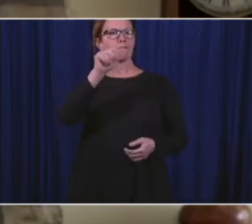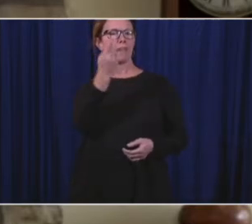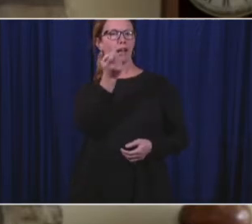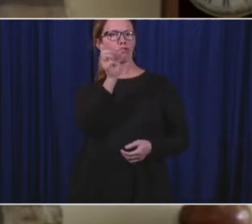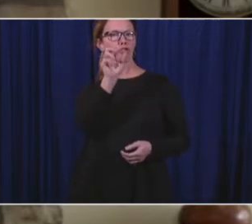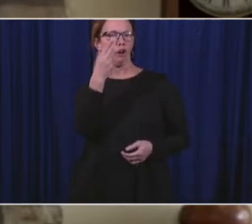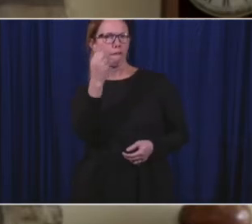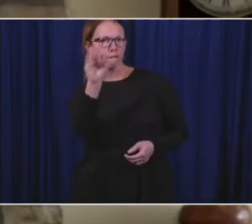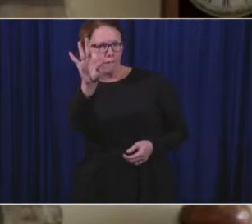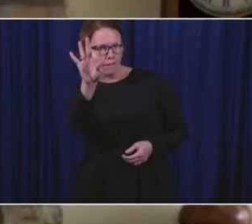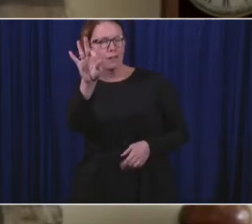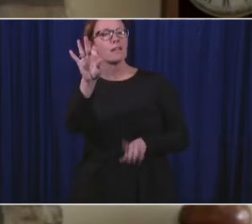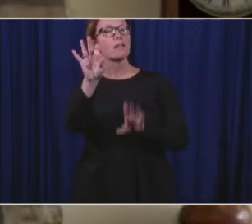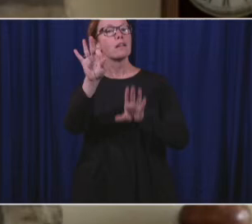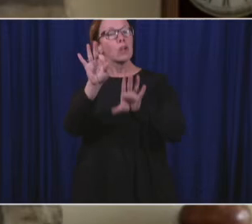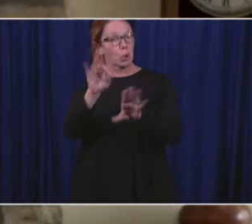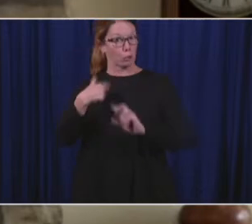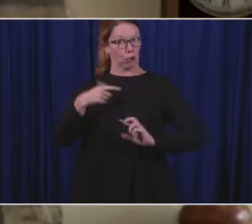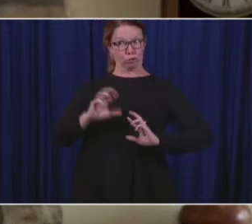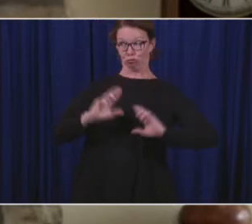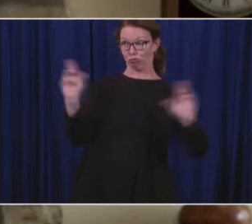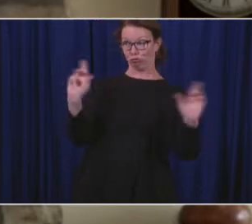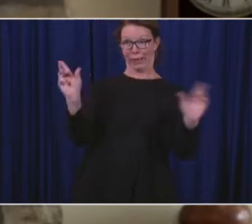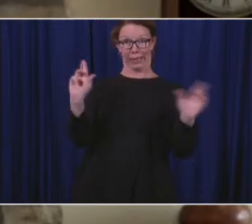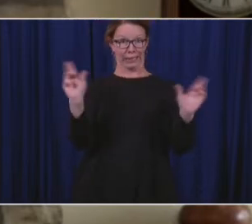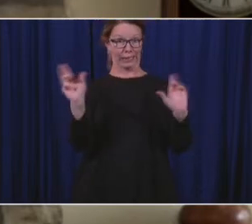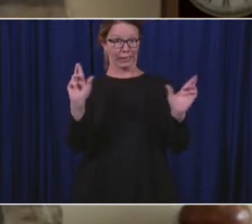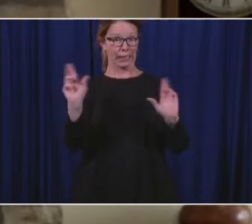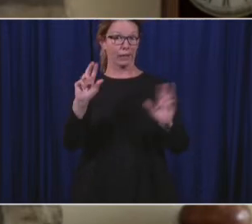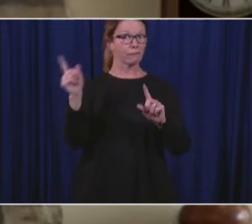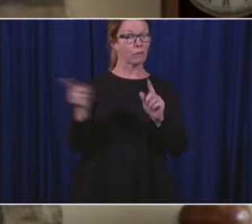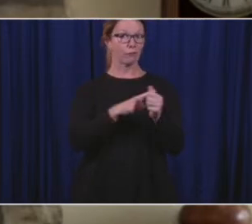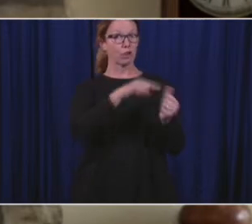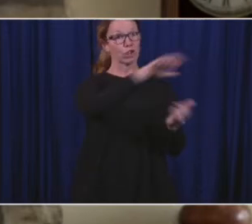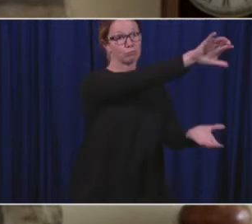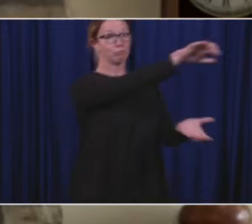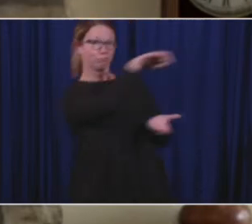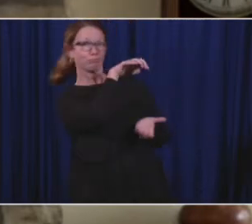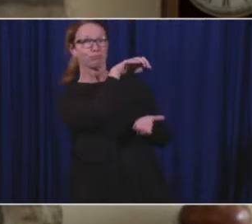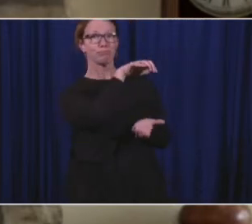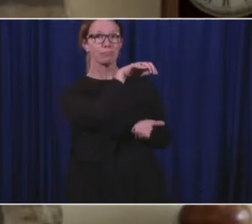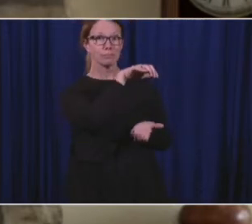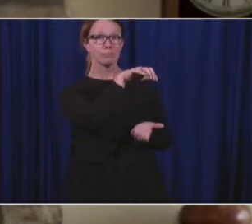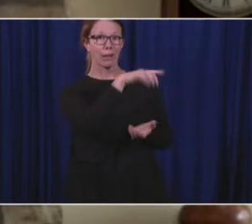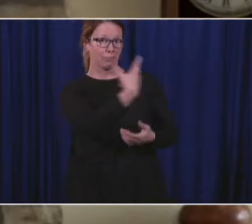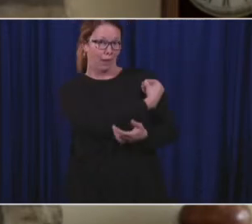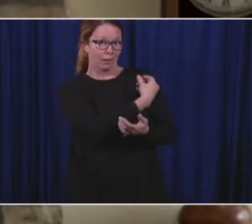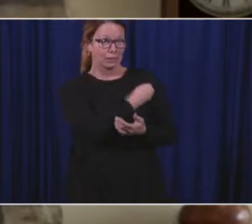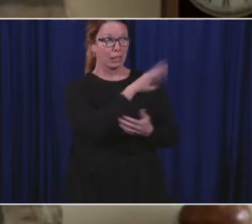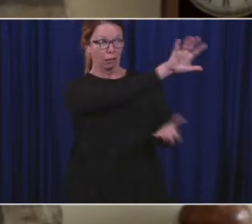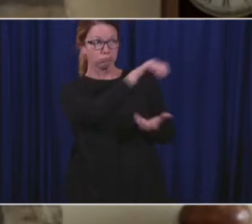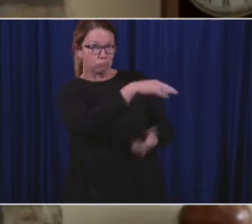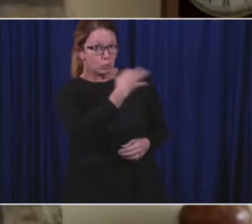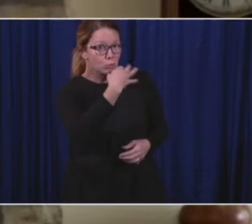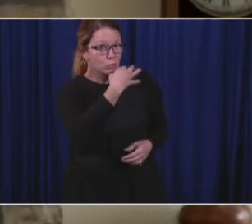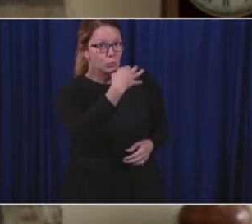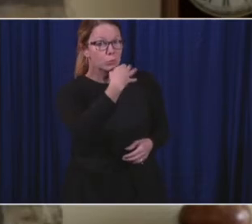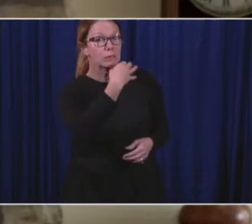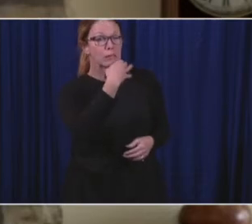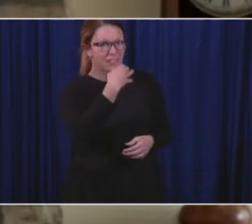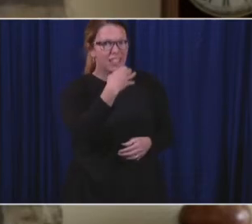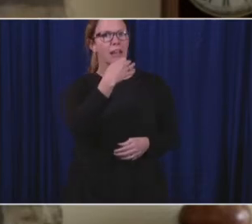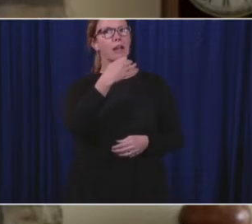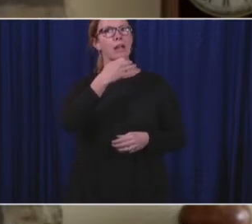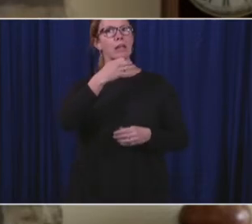As we could get ready to receive the first shipment of vaccines, and we start doing